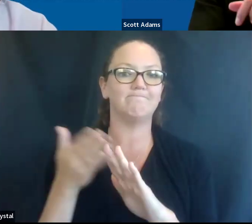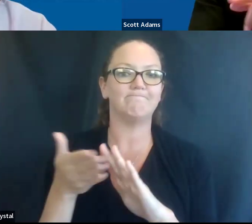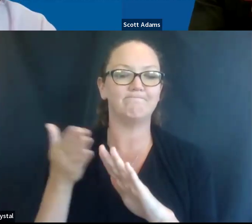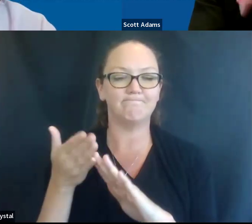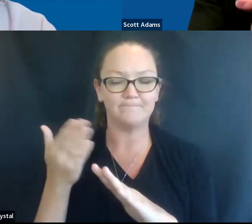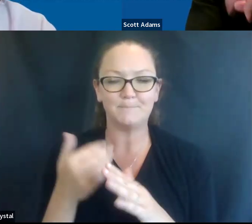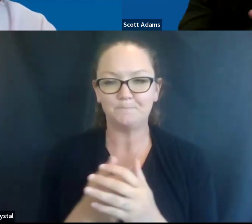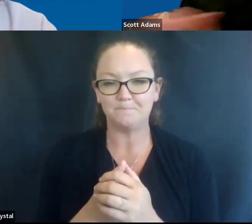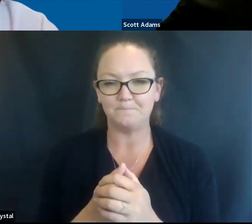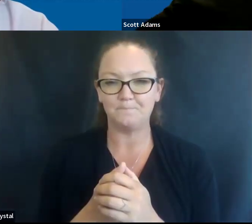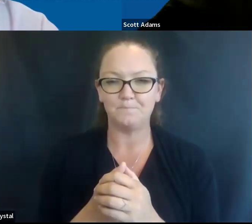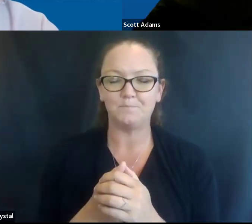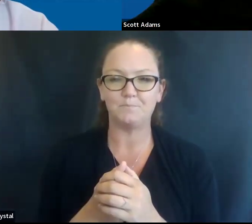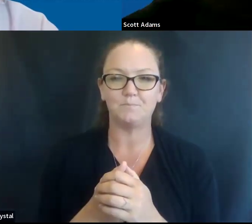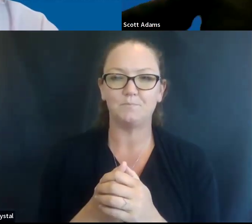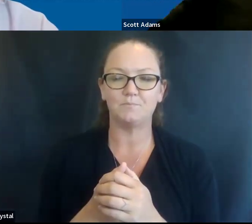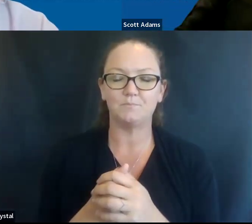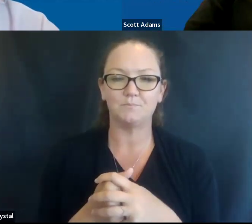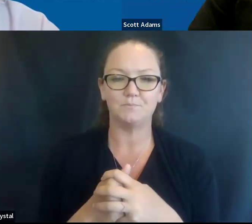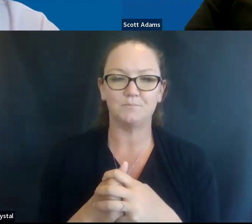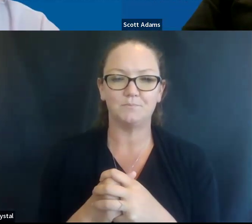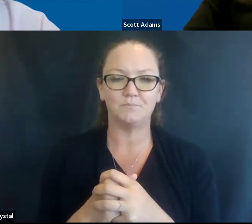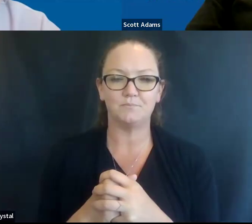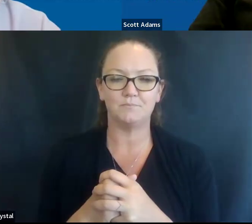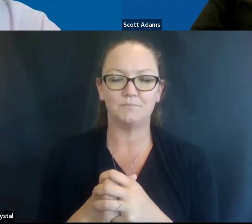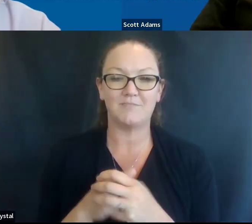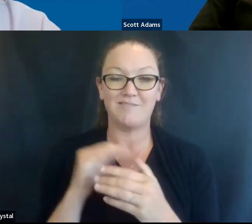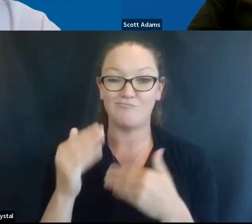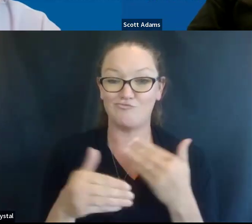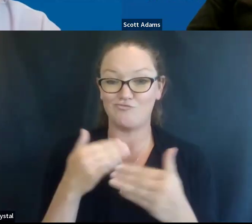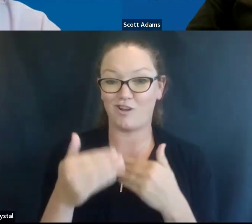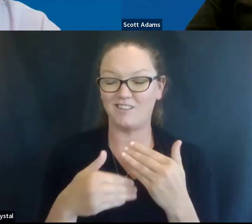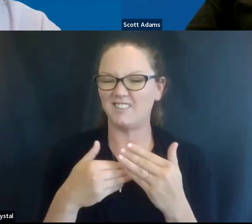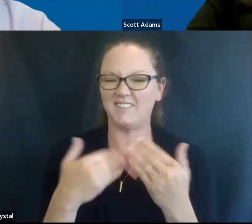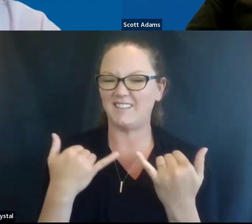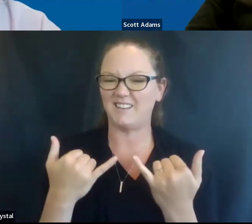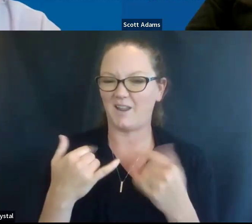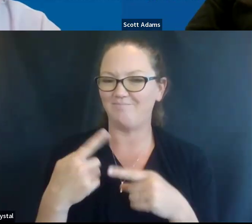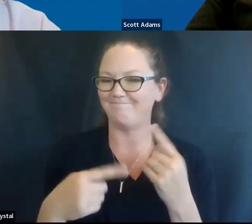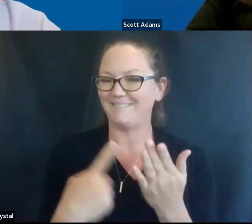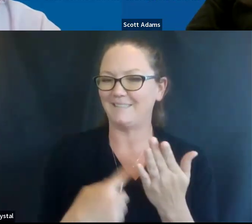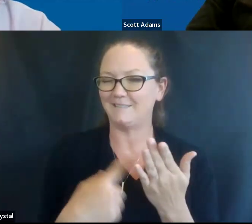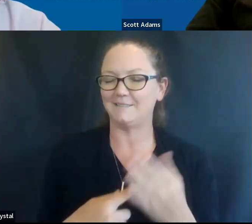And can't really talk about that process until it's over.